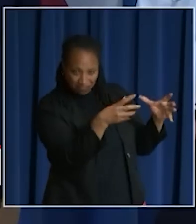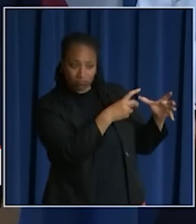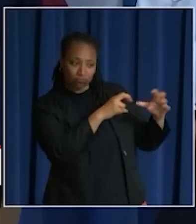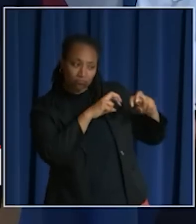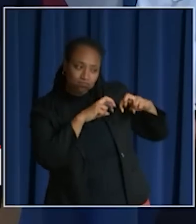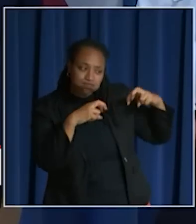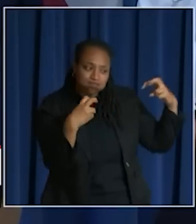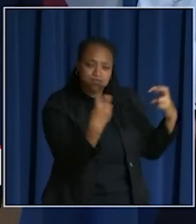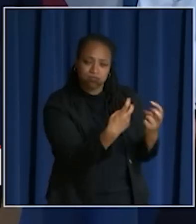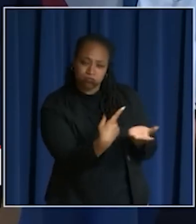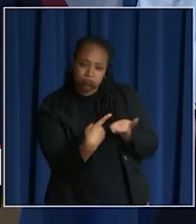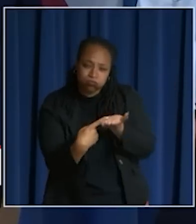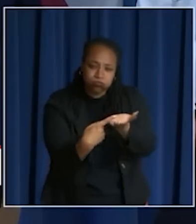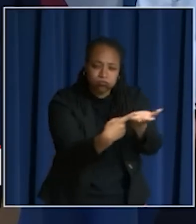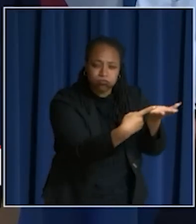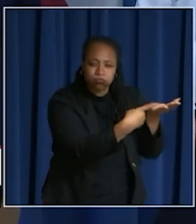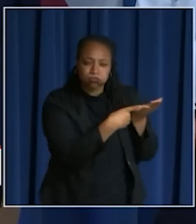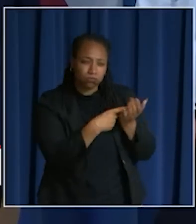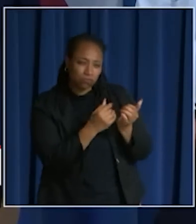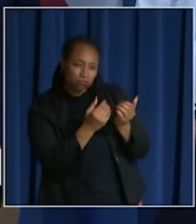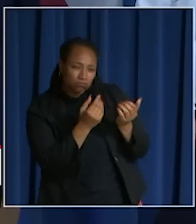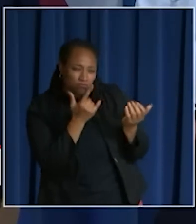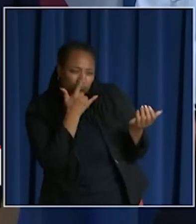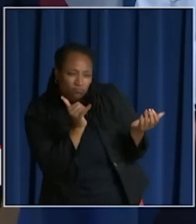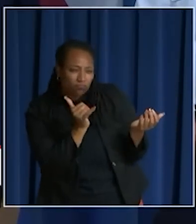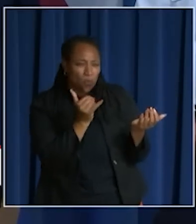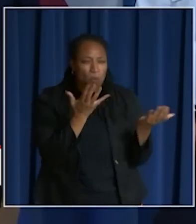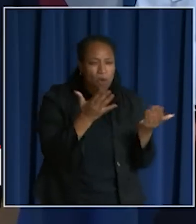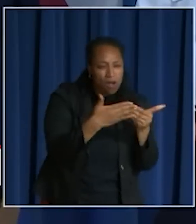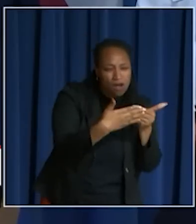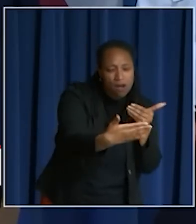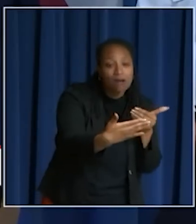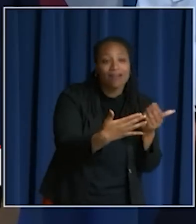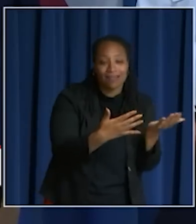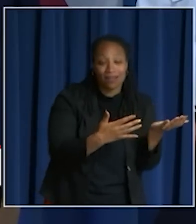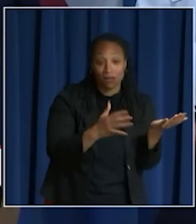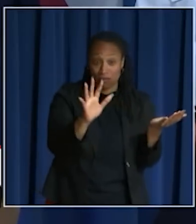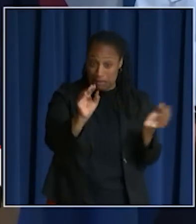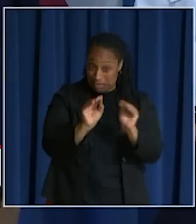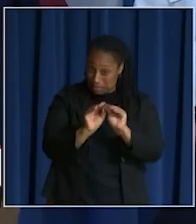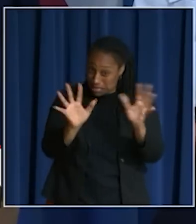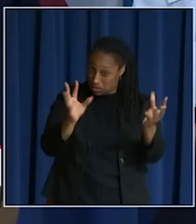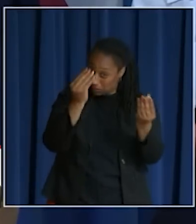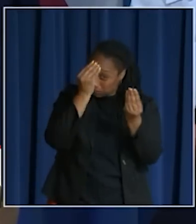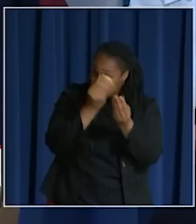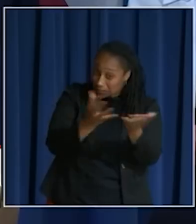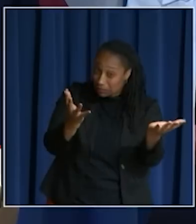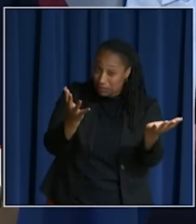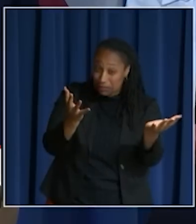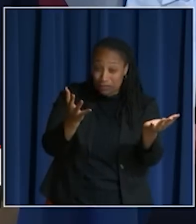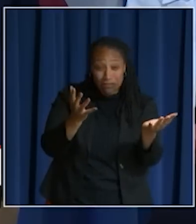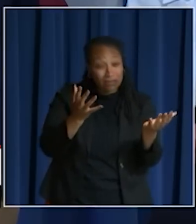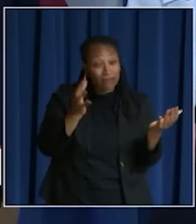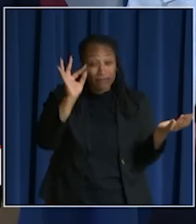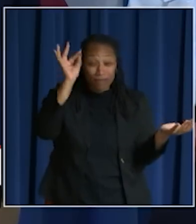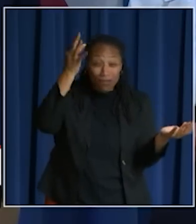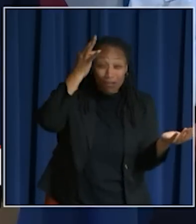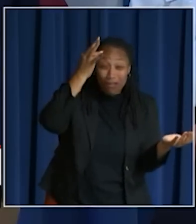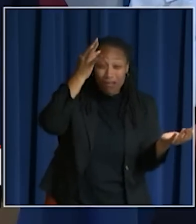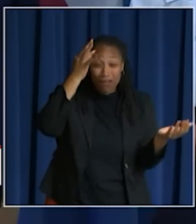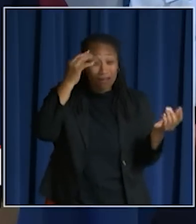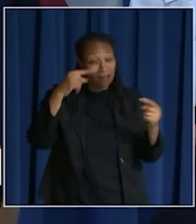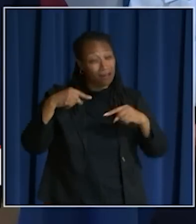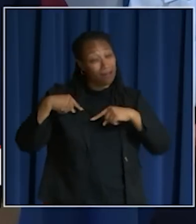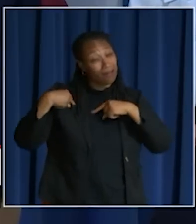our relationship with our federal partners is not new. We do this on a daily basis. We are very, very, very much in